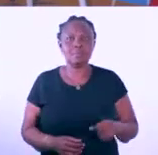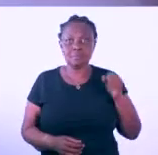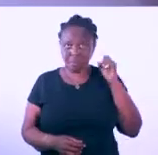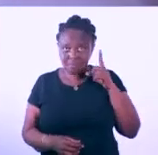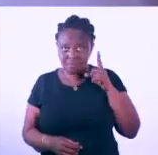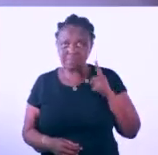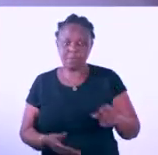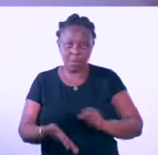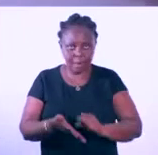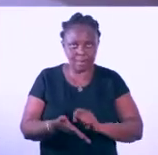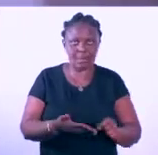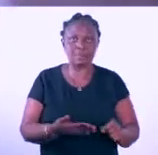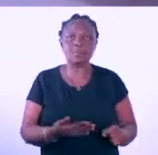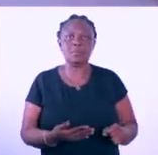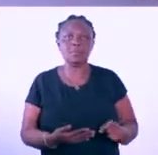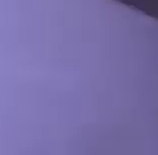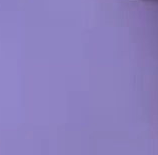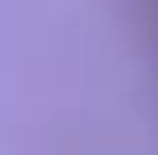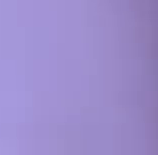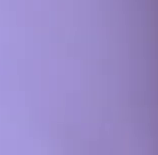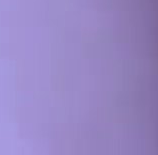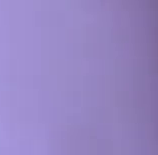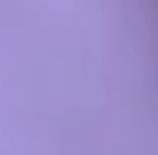Okay, write it.